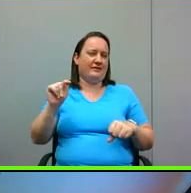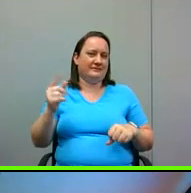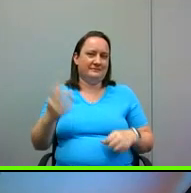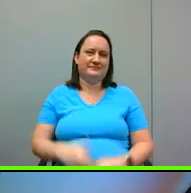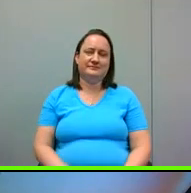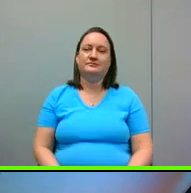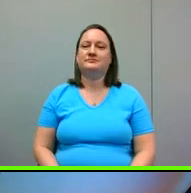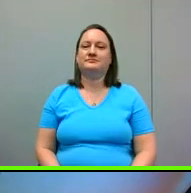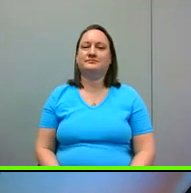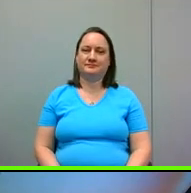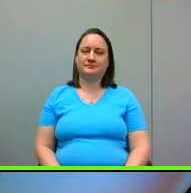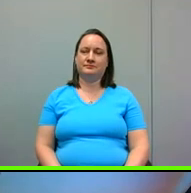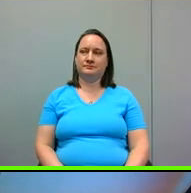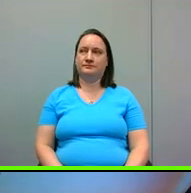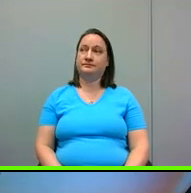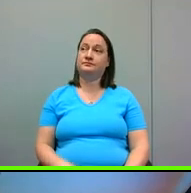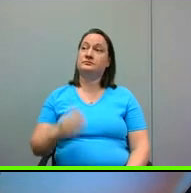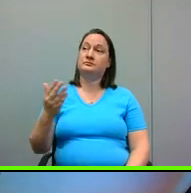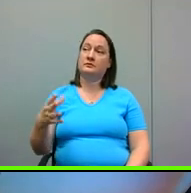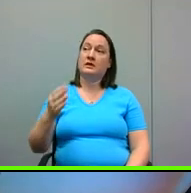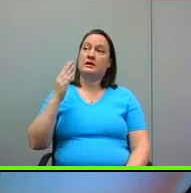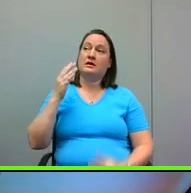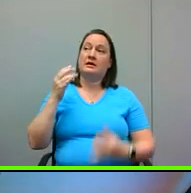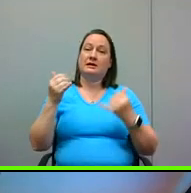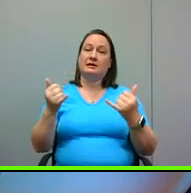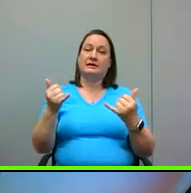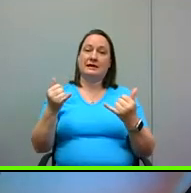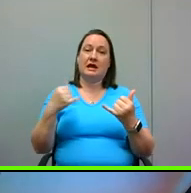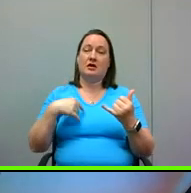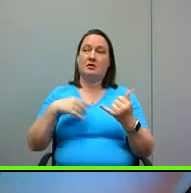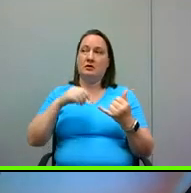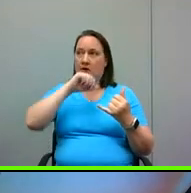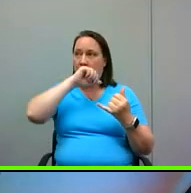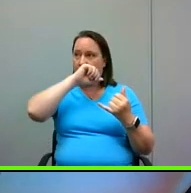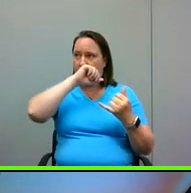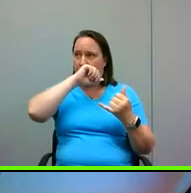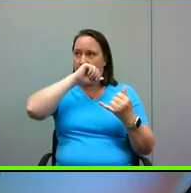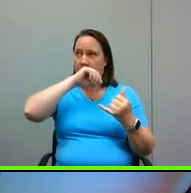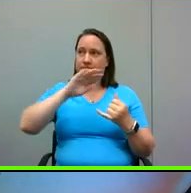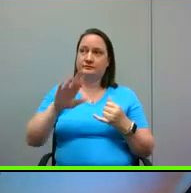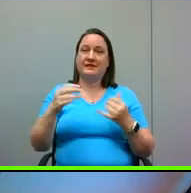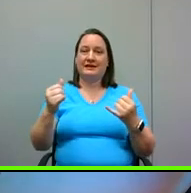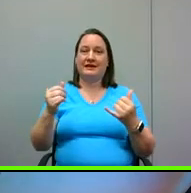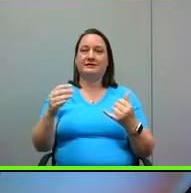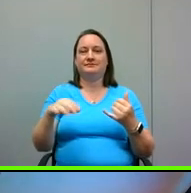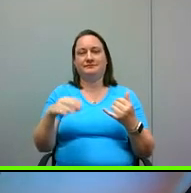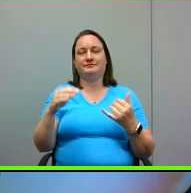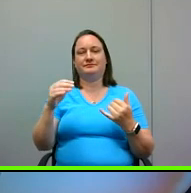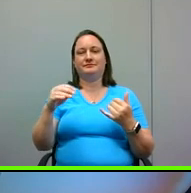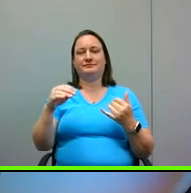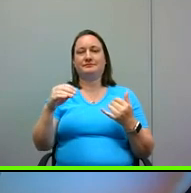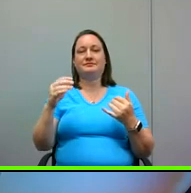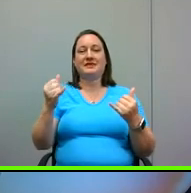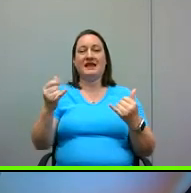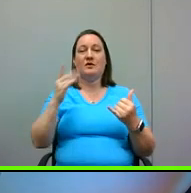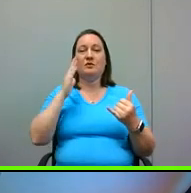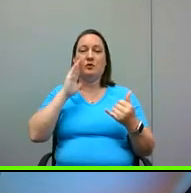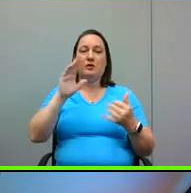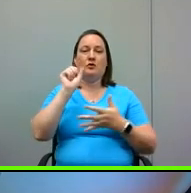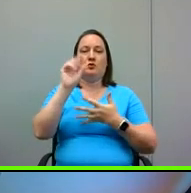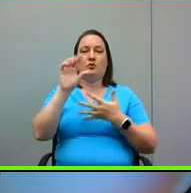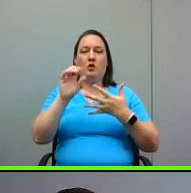Got it. All right, we'll do a roll call vote. You guys are used to this by now as many times as we've